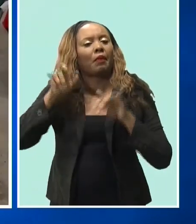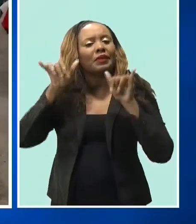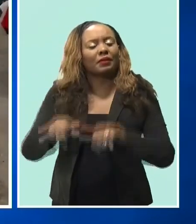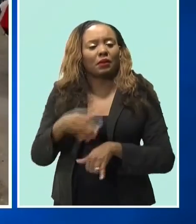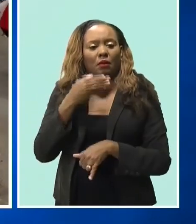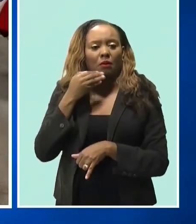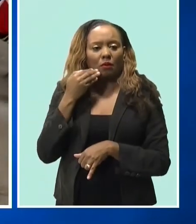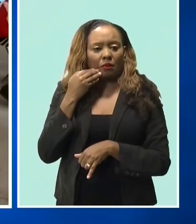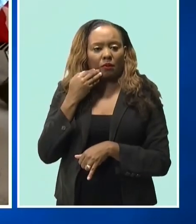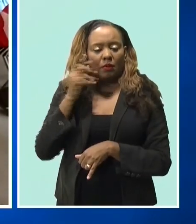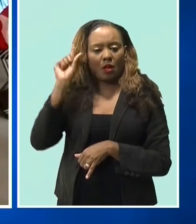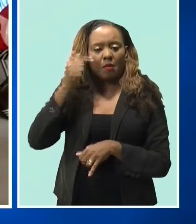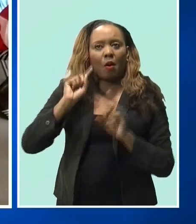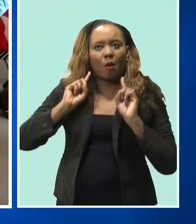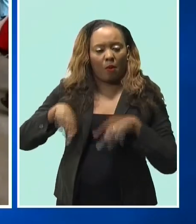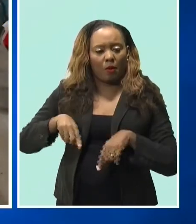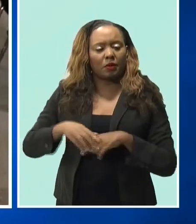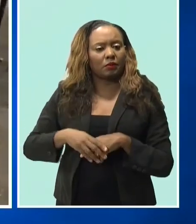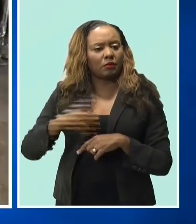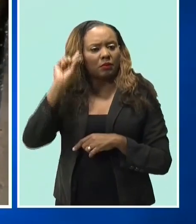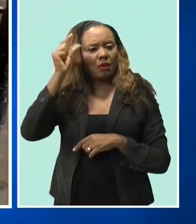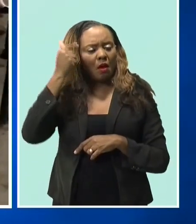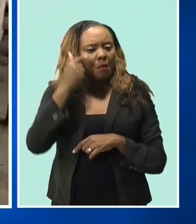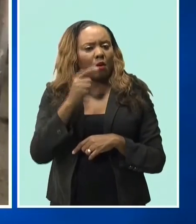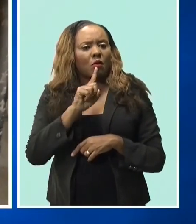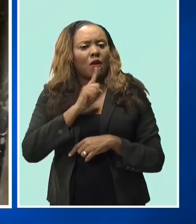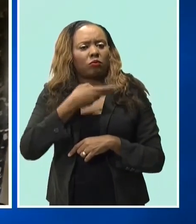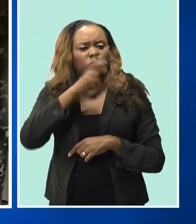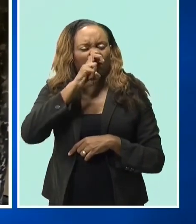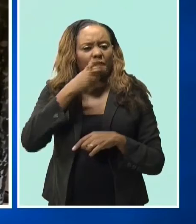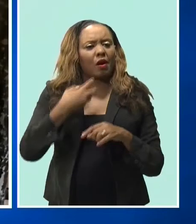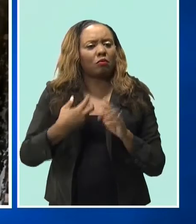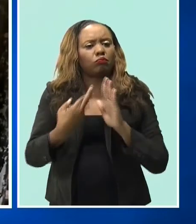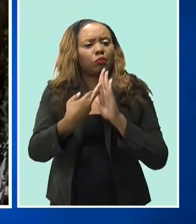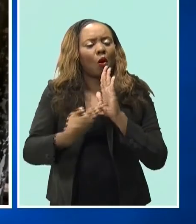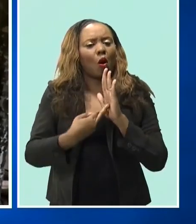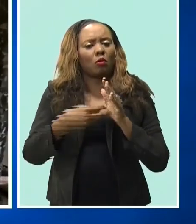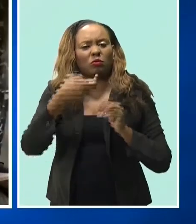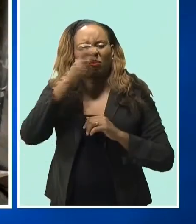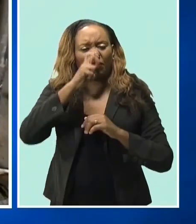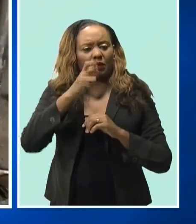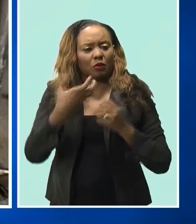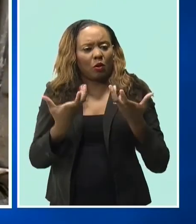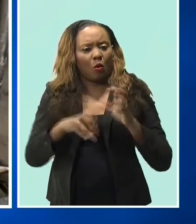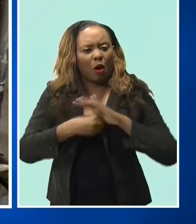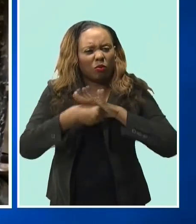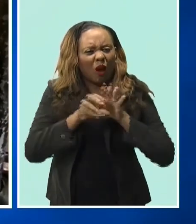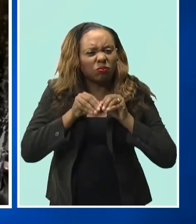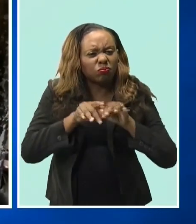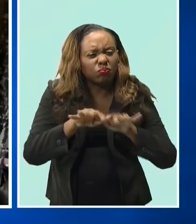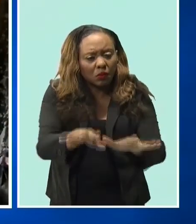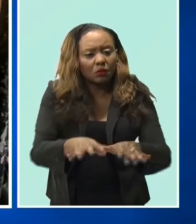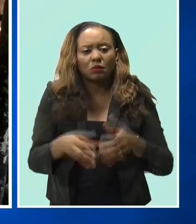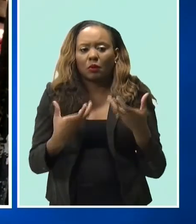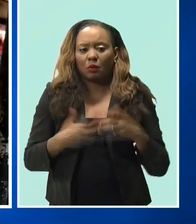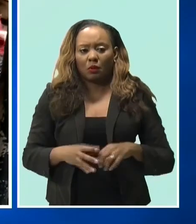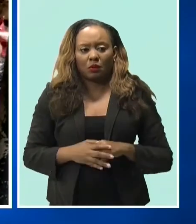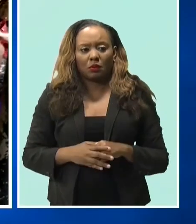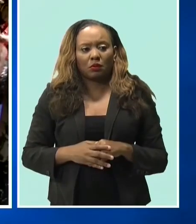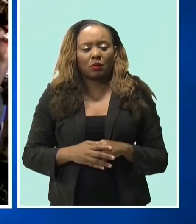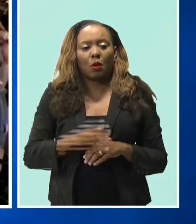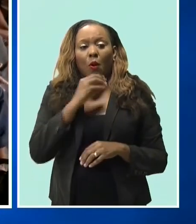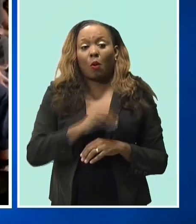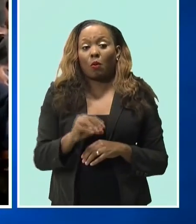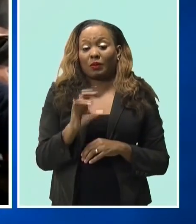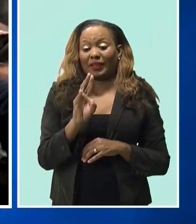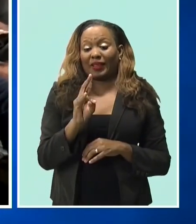as the government tightens its restrictions on gatherings to contain the spread of COVID-19. Their age group